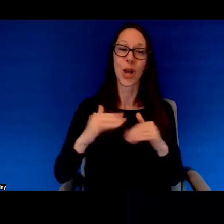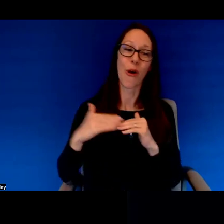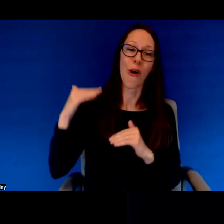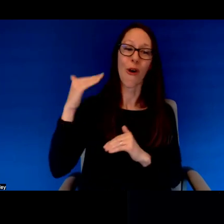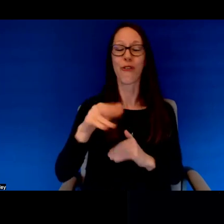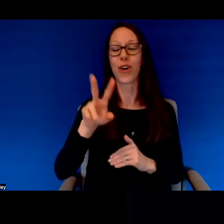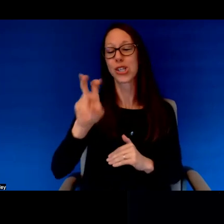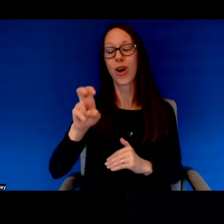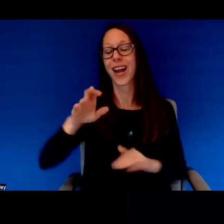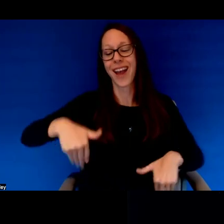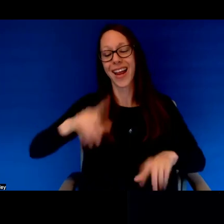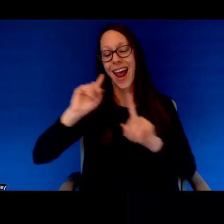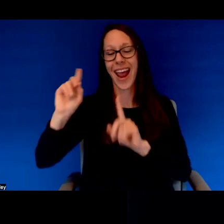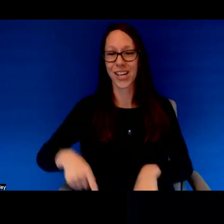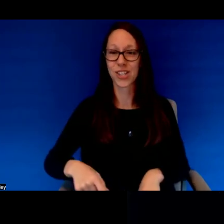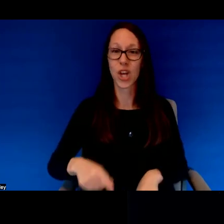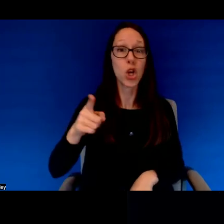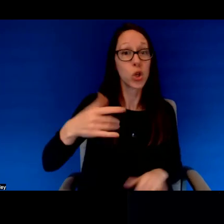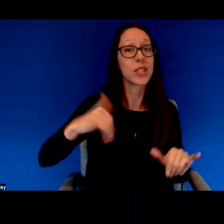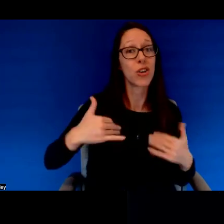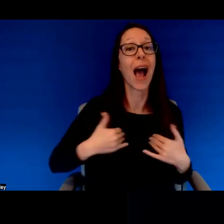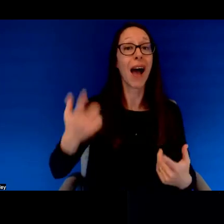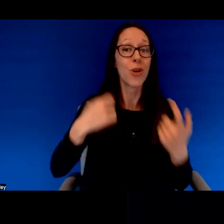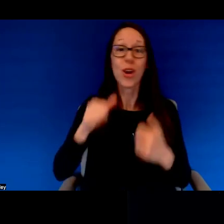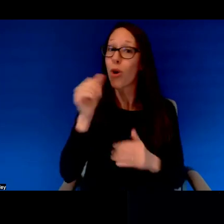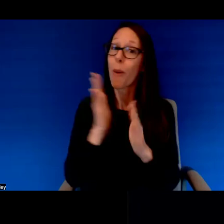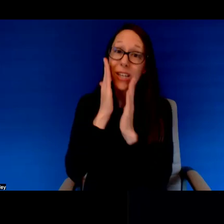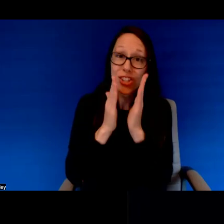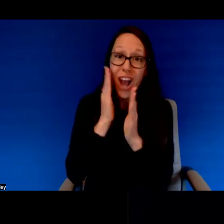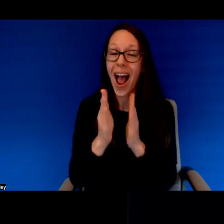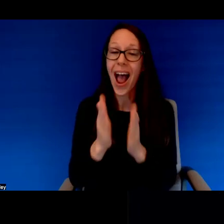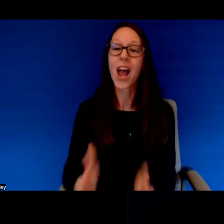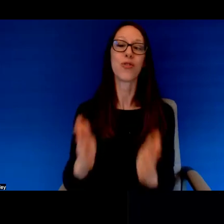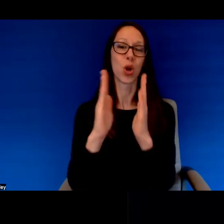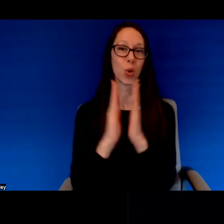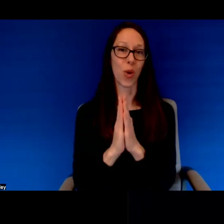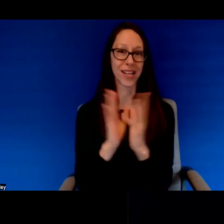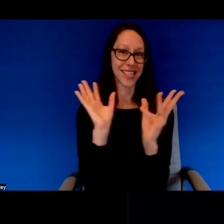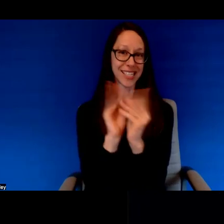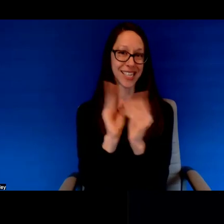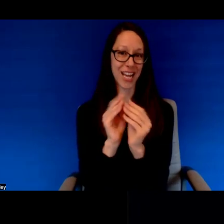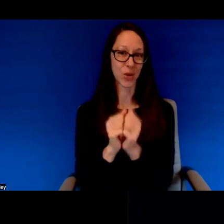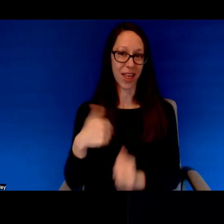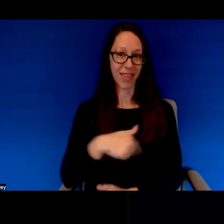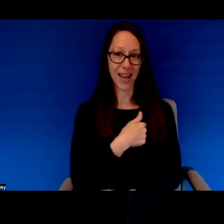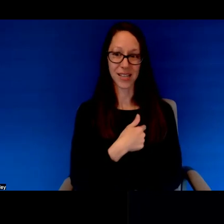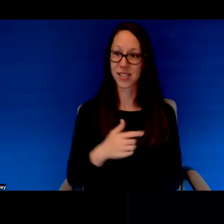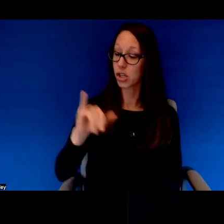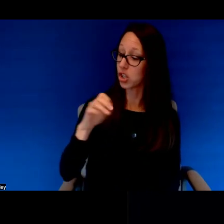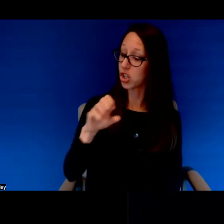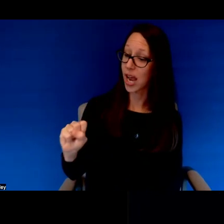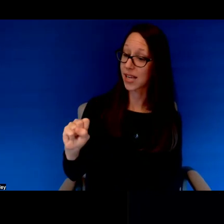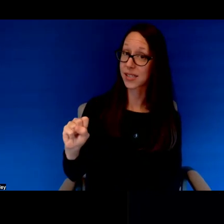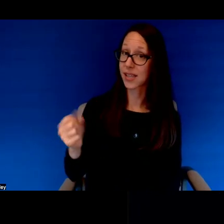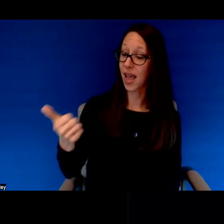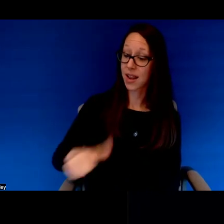unanswered. So if you have questions, like just don't be shy in requesting a session. Jess, is there anything else you'd like to